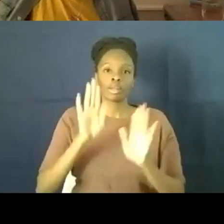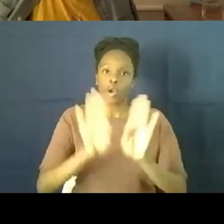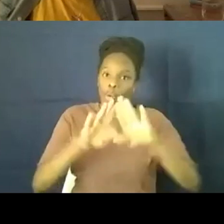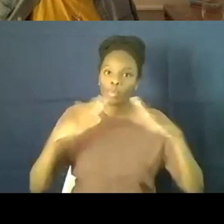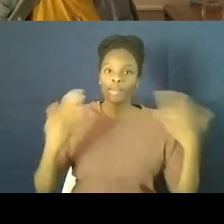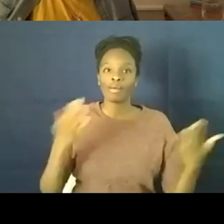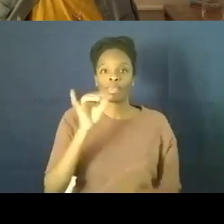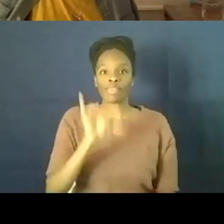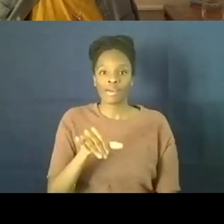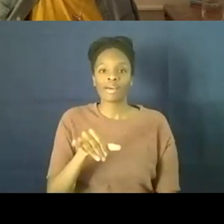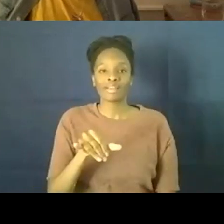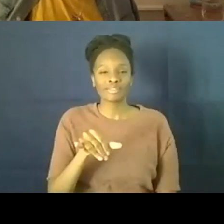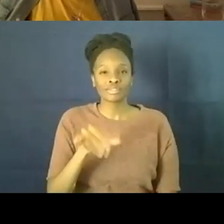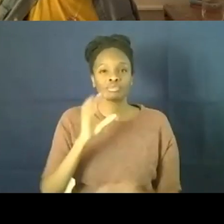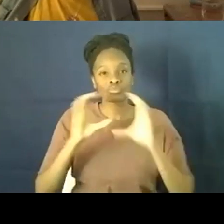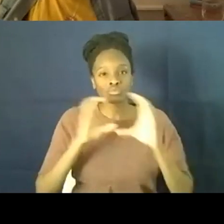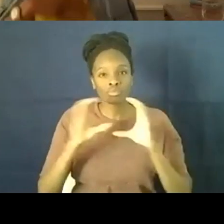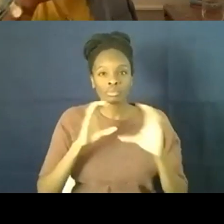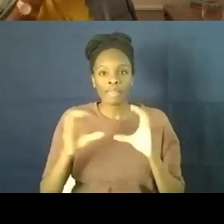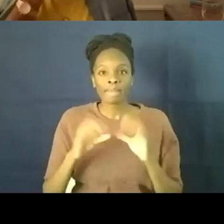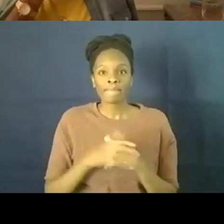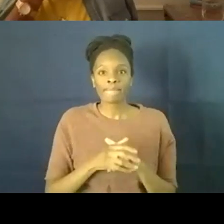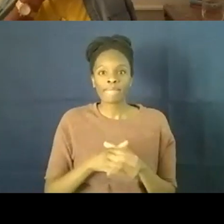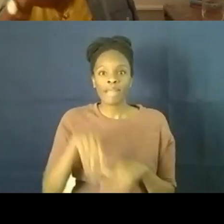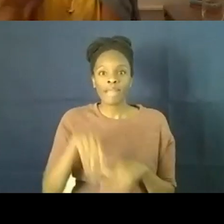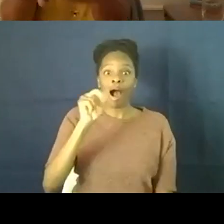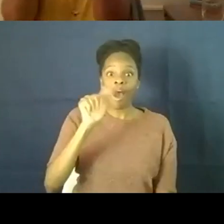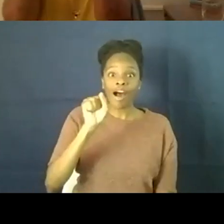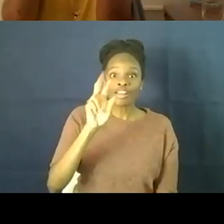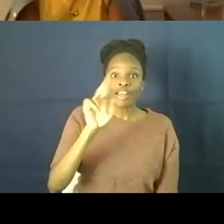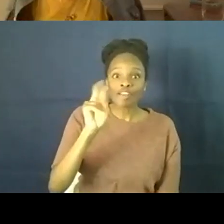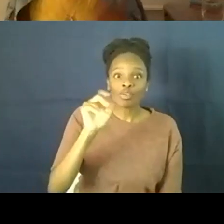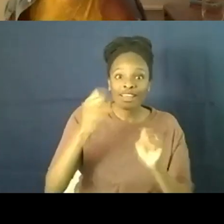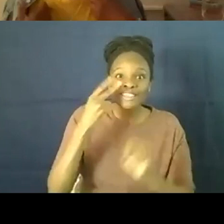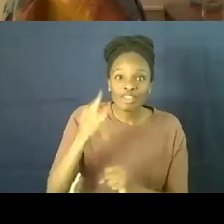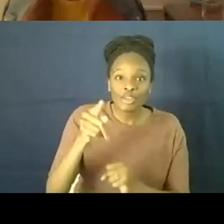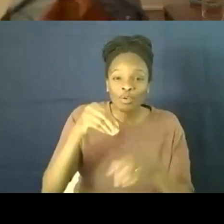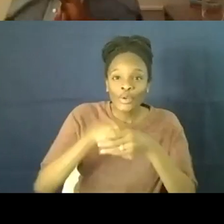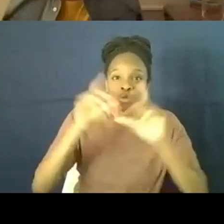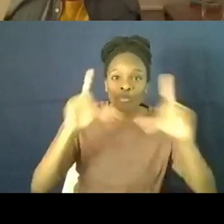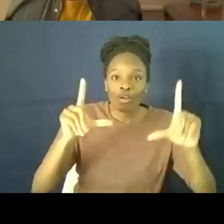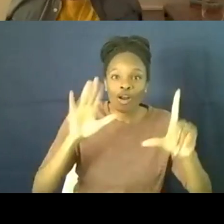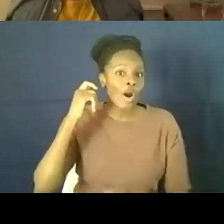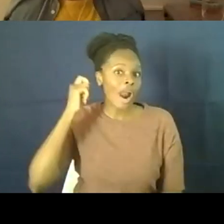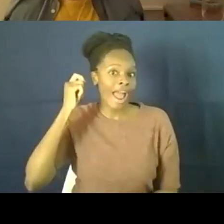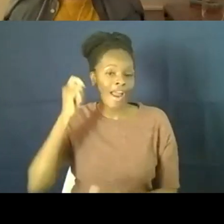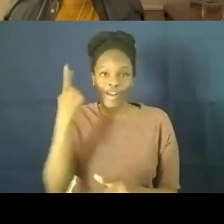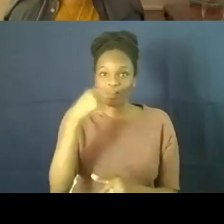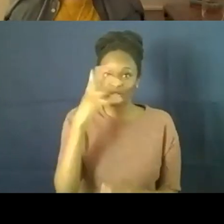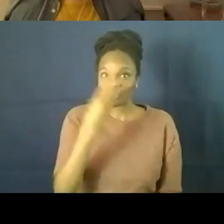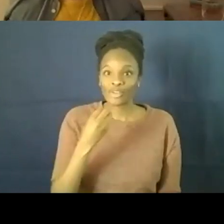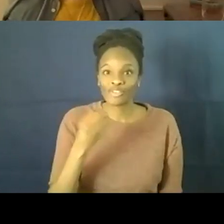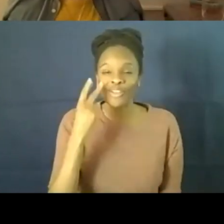that conversation, because we have so many fans of the show. Nastaran, you made it! Nastaran's there! And her hair looks phenomenal. Look at her background,